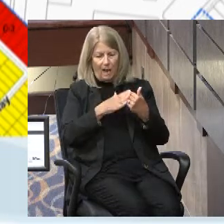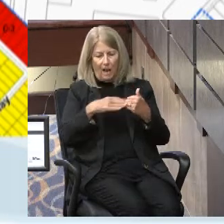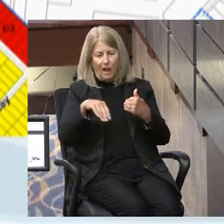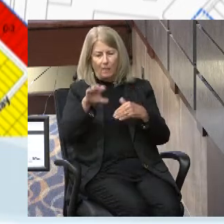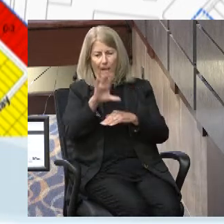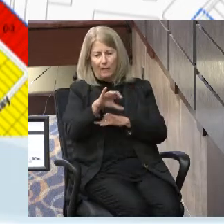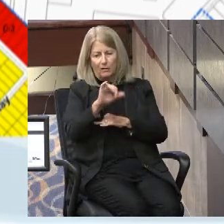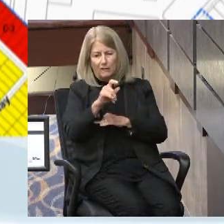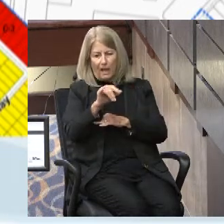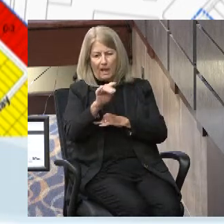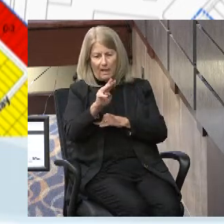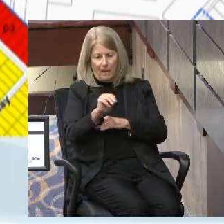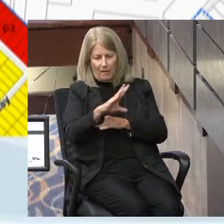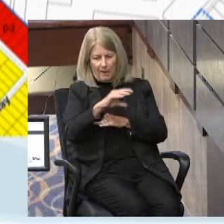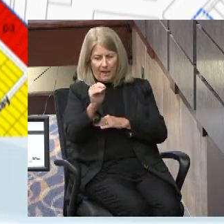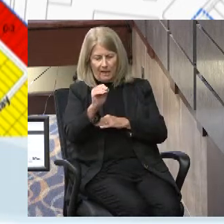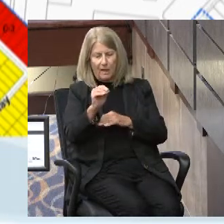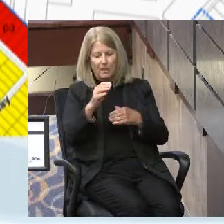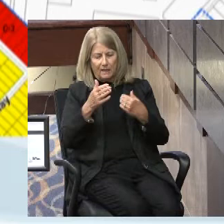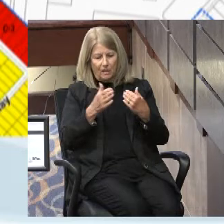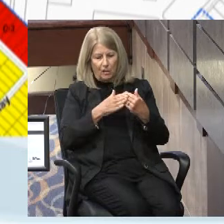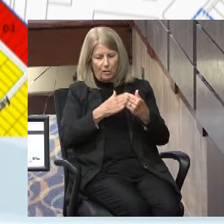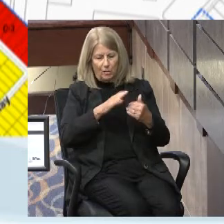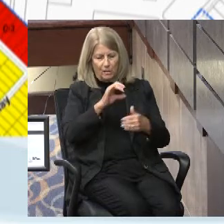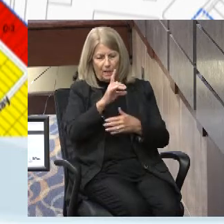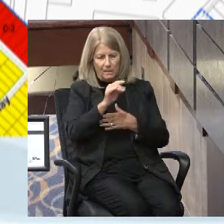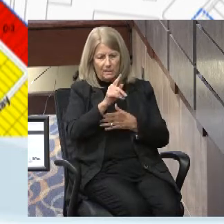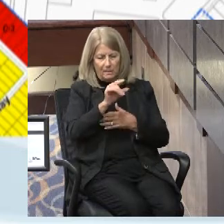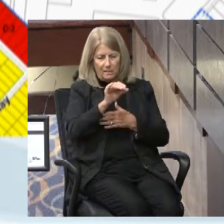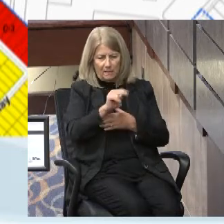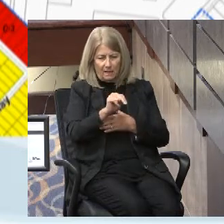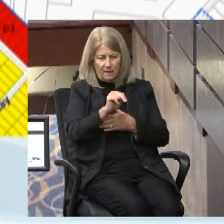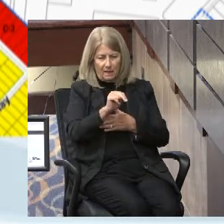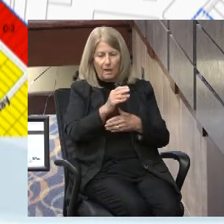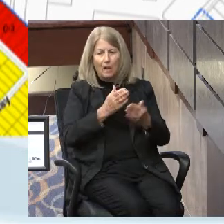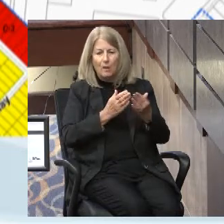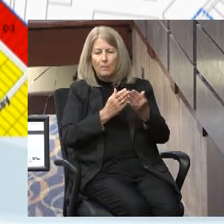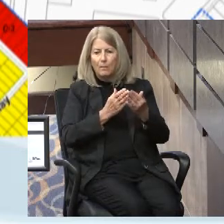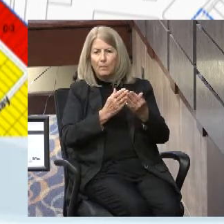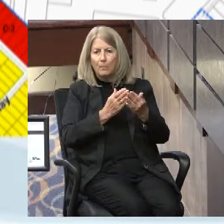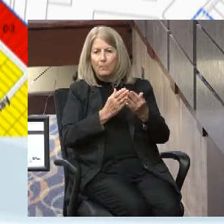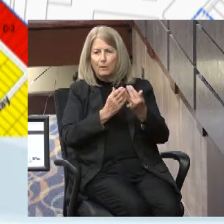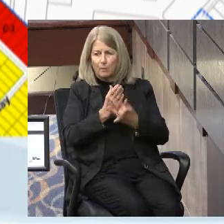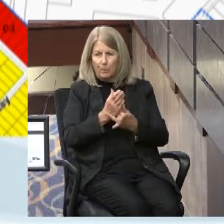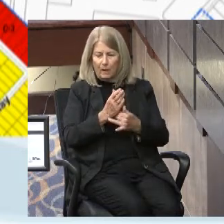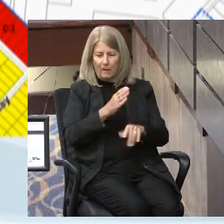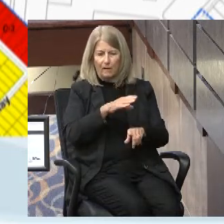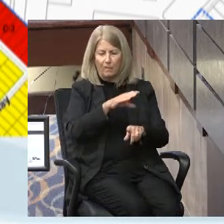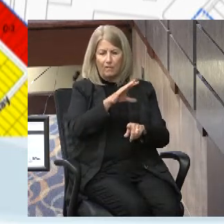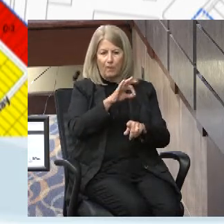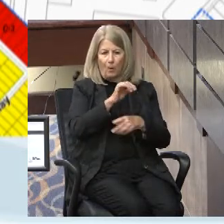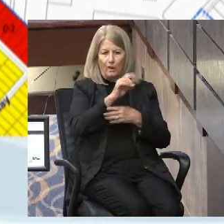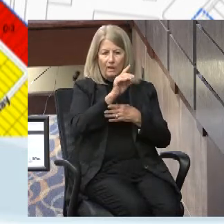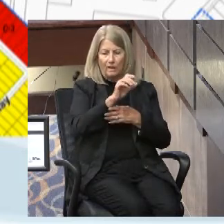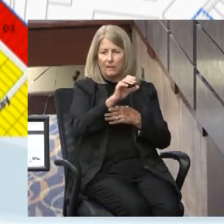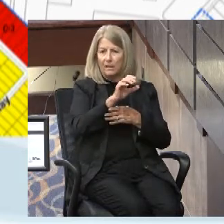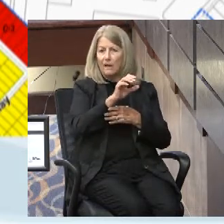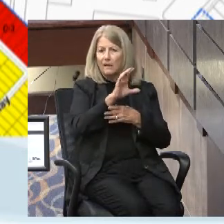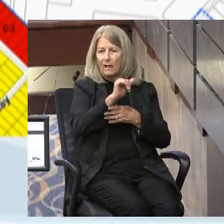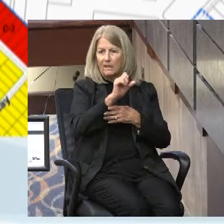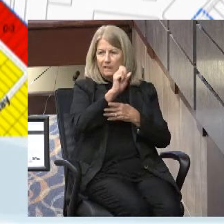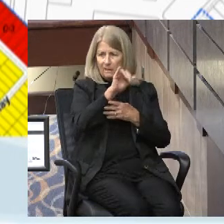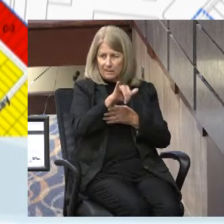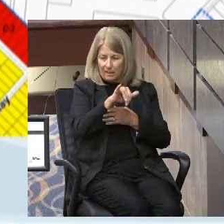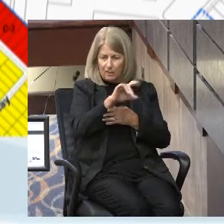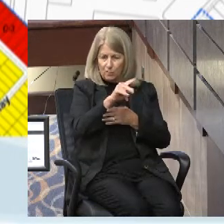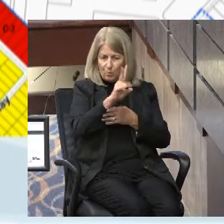and Willowbrook Drive, and along Dutton Avenue between the former Floyd Casey Drive and South 29th Street, providing that the Code of Ordinances